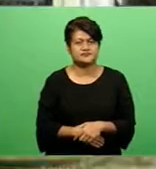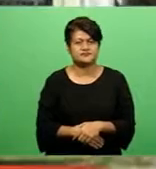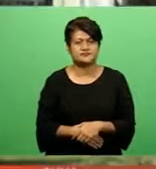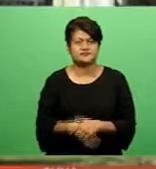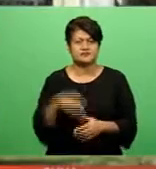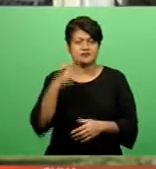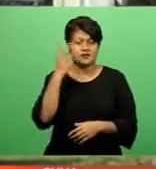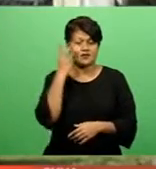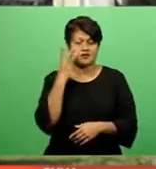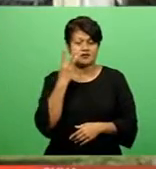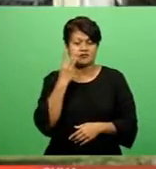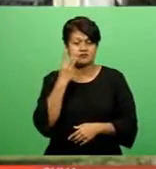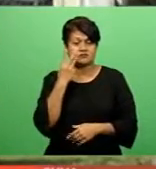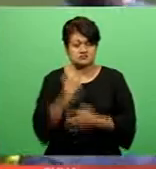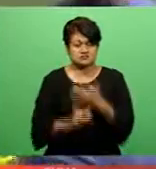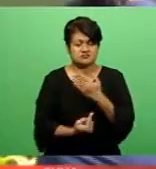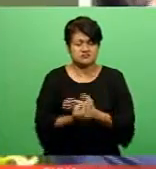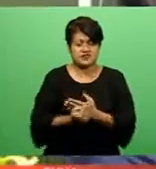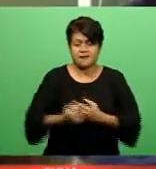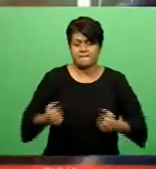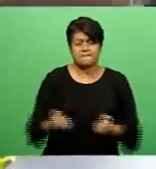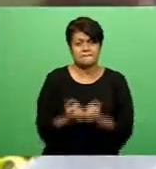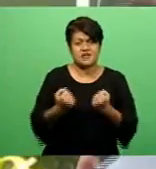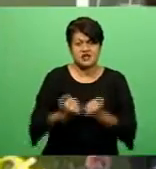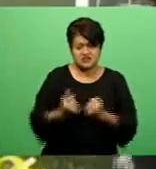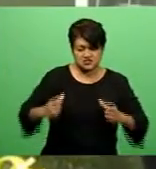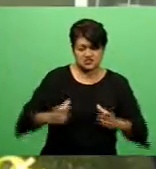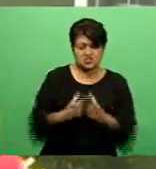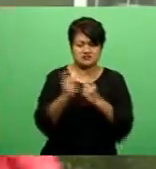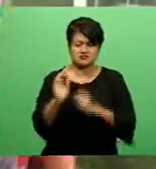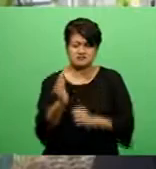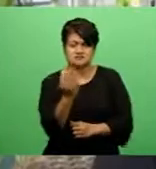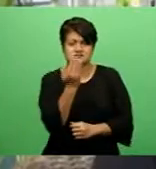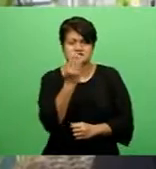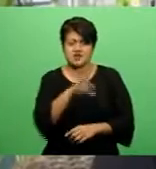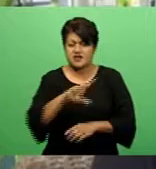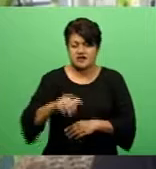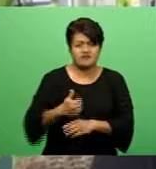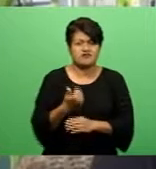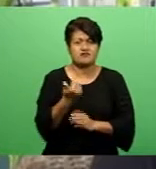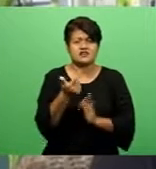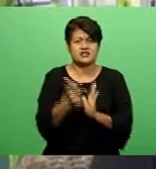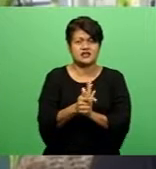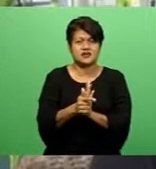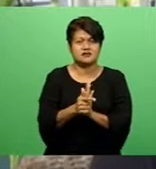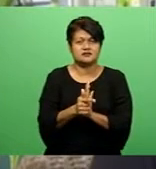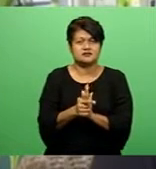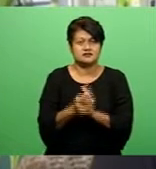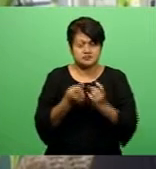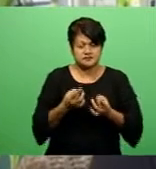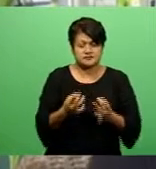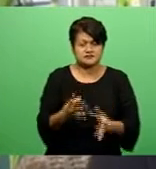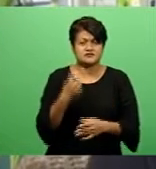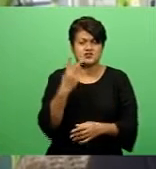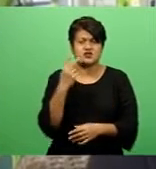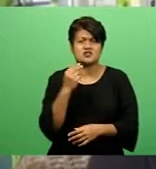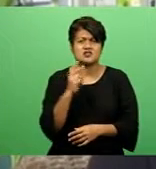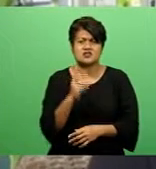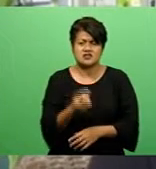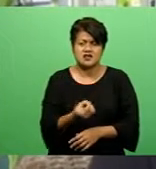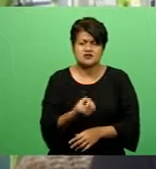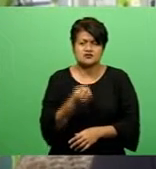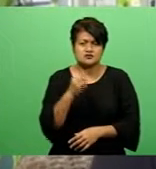Women are faced with multiple challenges on their path to leadership. We started in 2017 with just 30